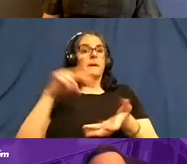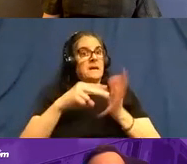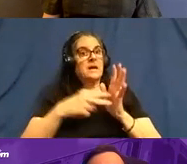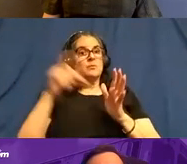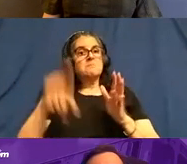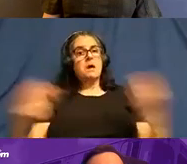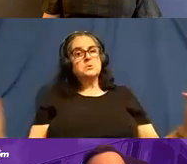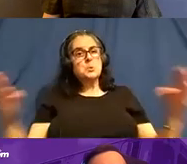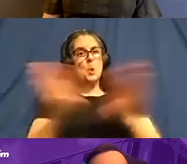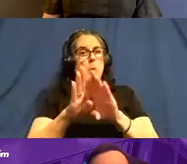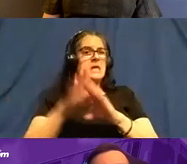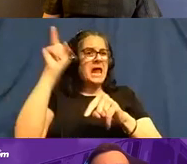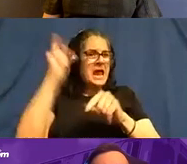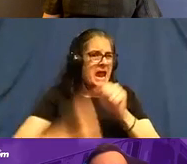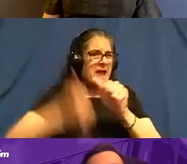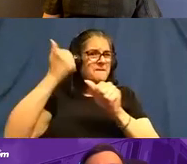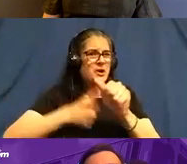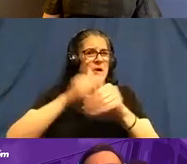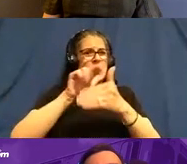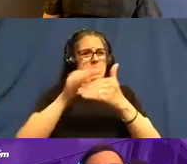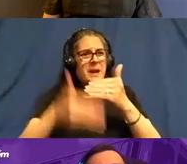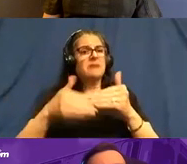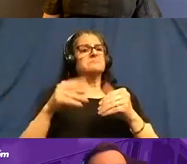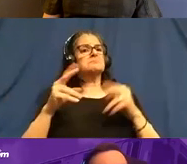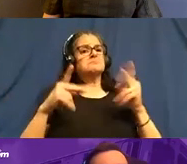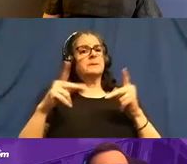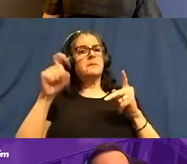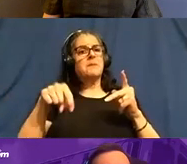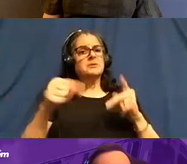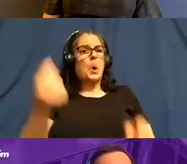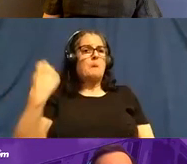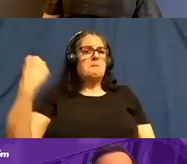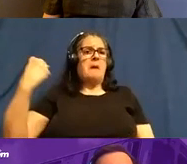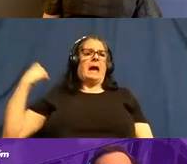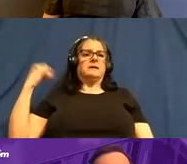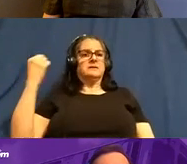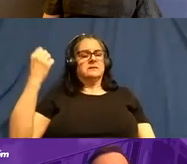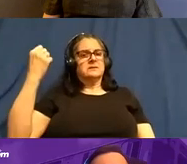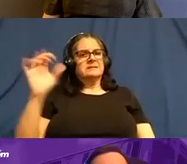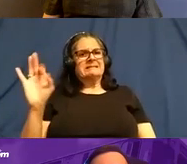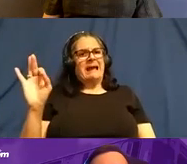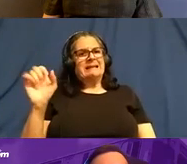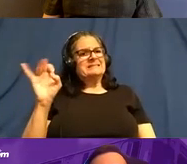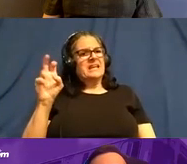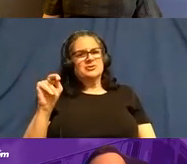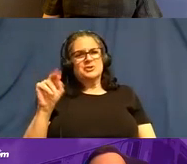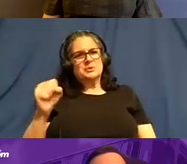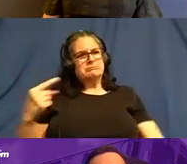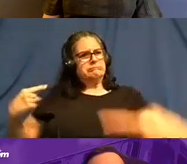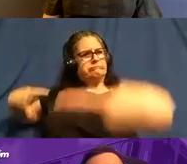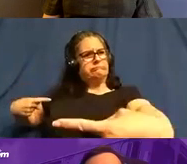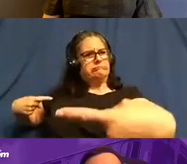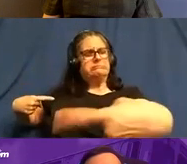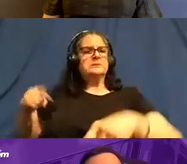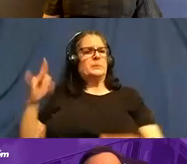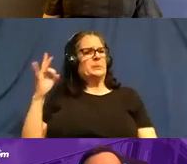9 stations in a row. So 9 stations in a row would be affected at a time. This would have been a lot of weekends of impacts to the community as